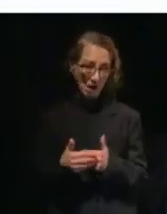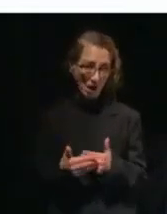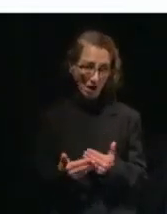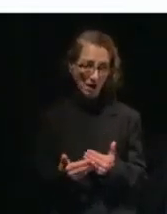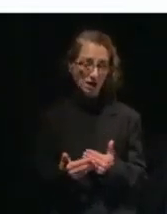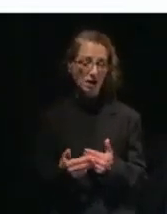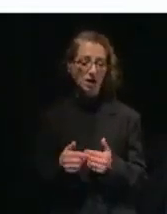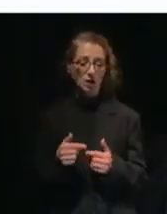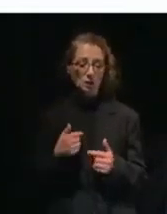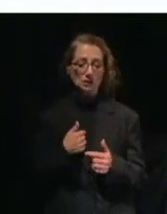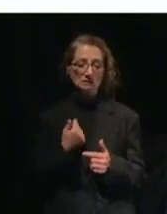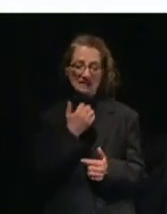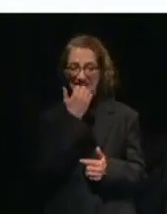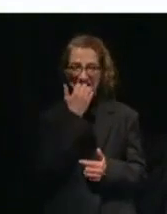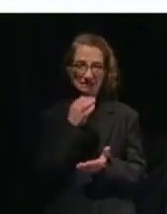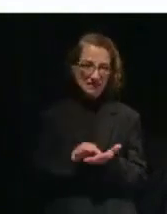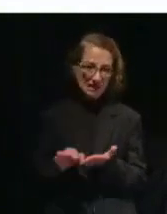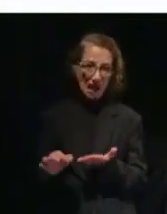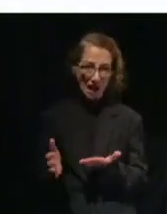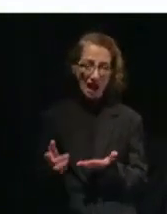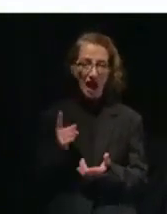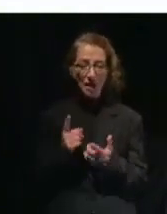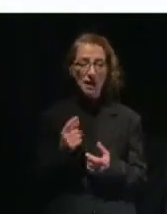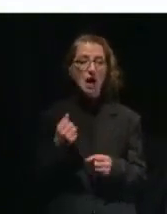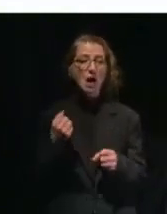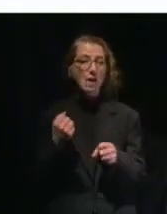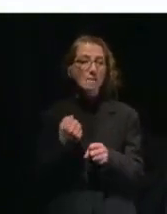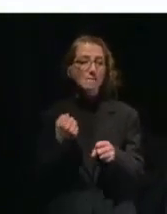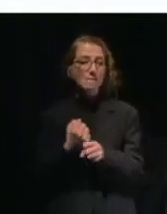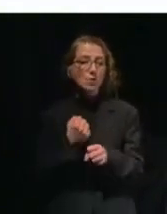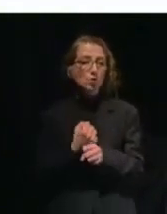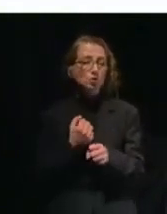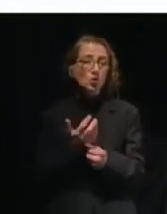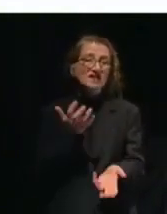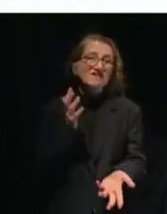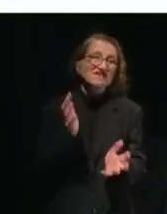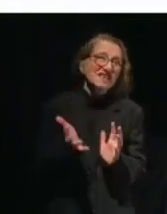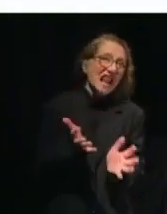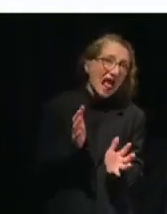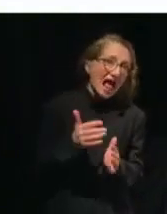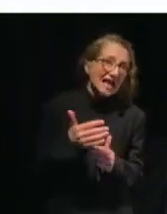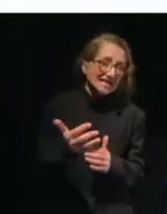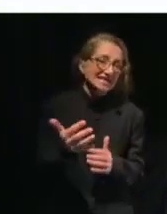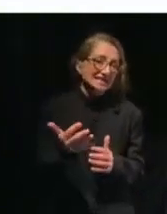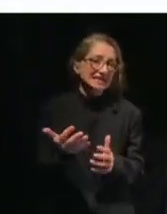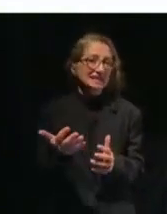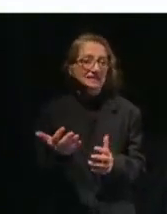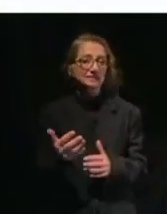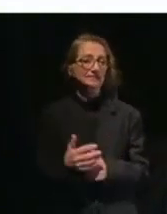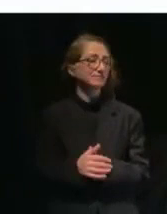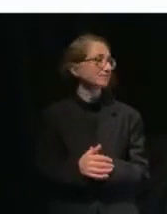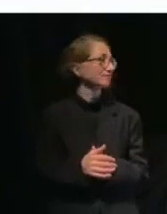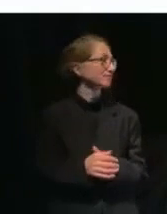cultural capital. Even if I end up living in one room in a shared apartment that I can barely afford,